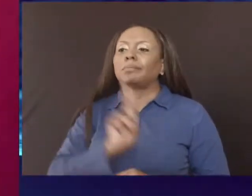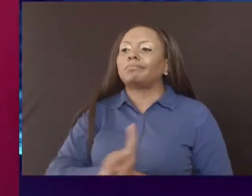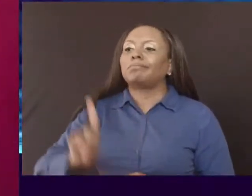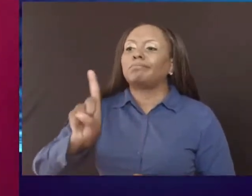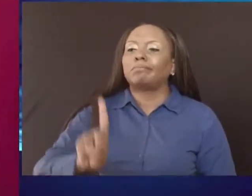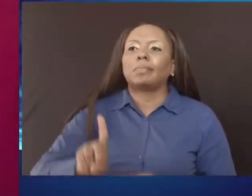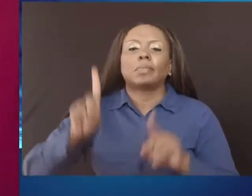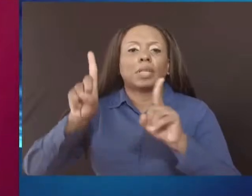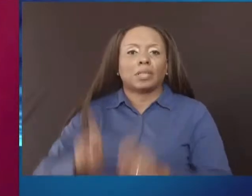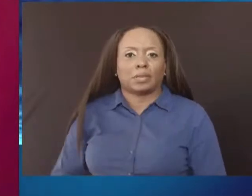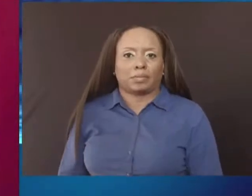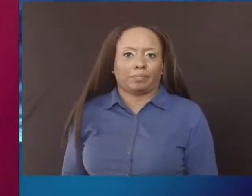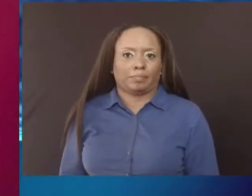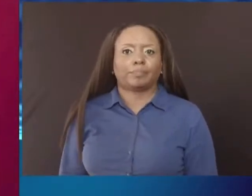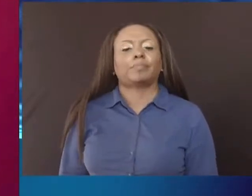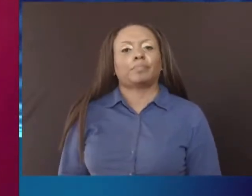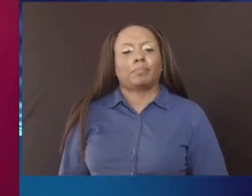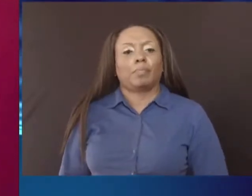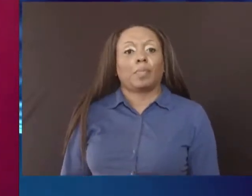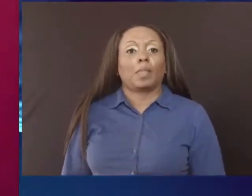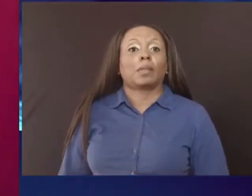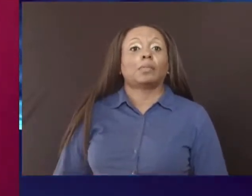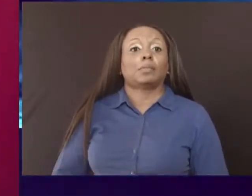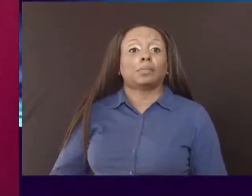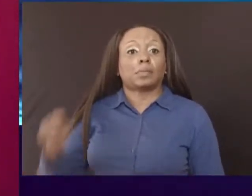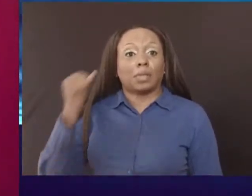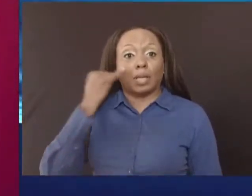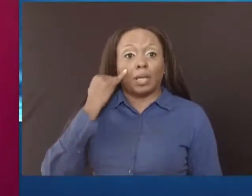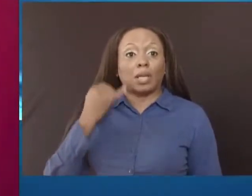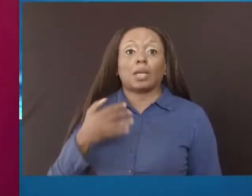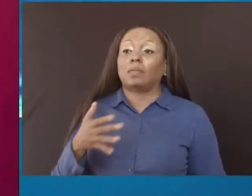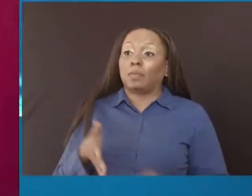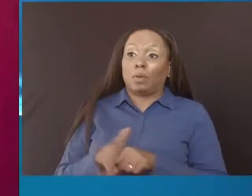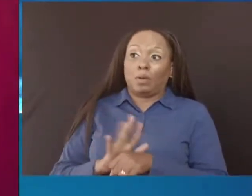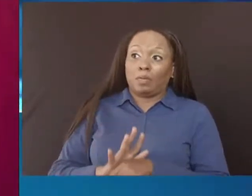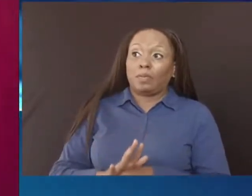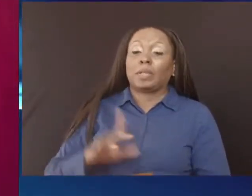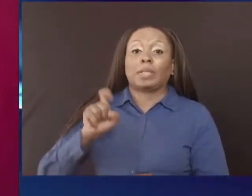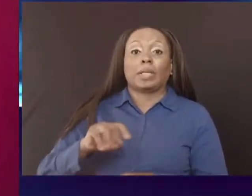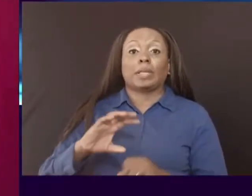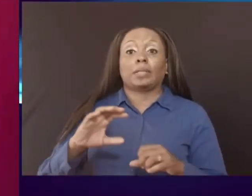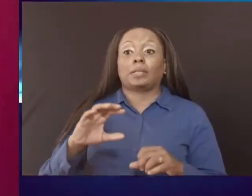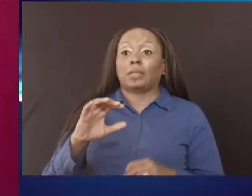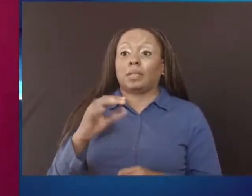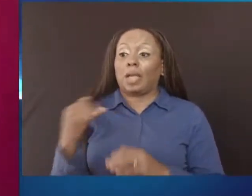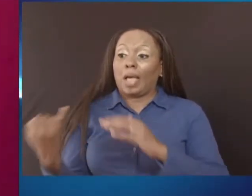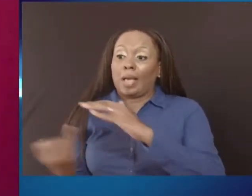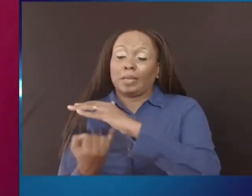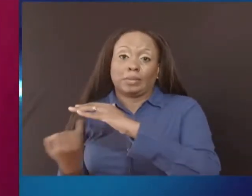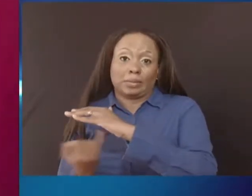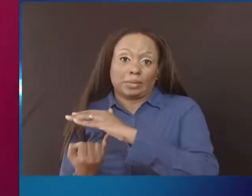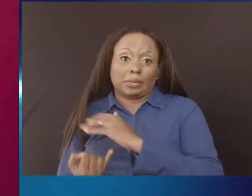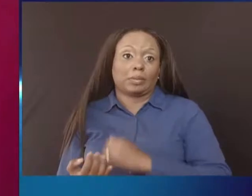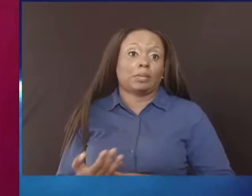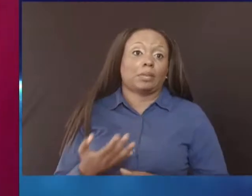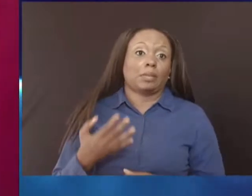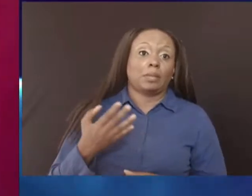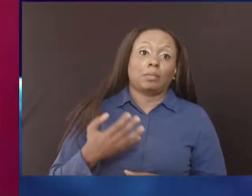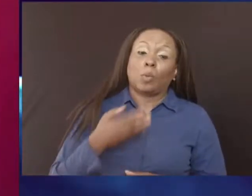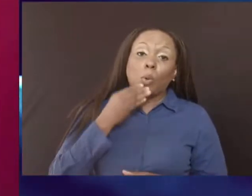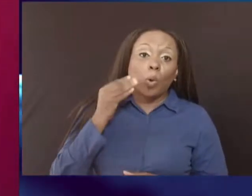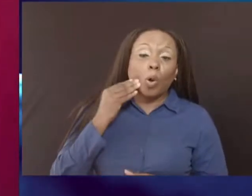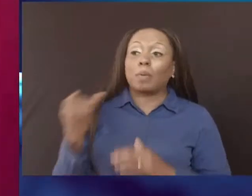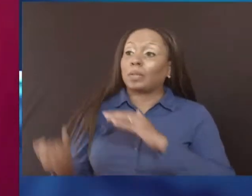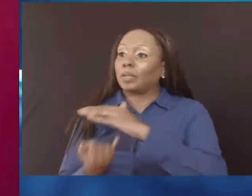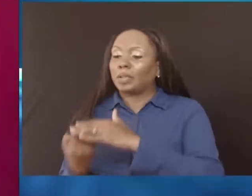get tested. If you're diagnosed with COVID, we need you to isolate. If it's home isolation, we need you to adhere to